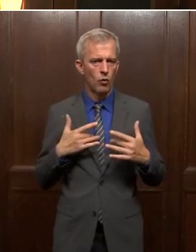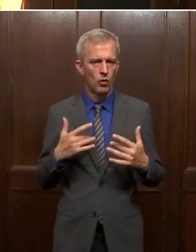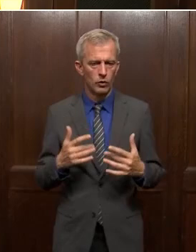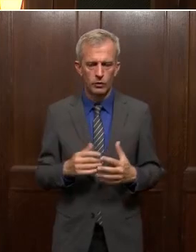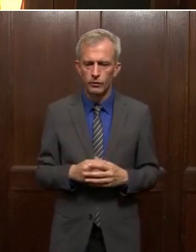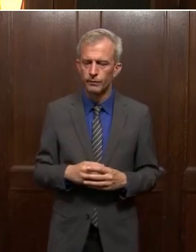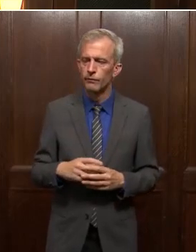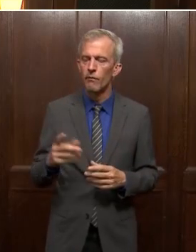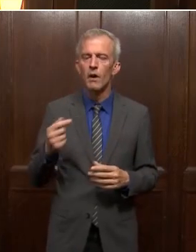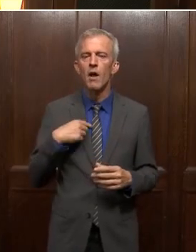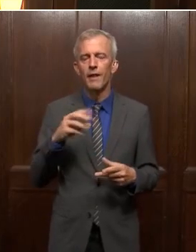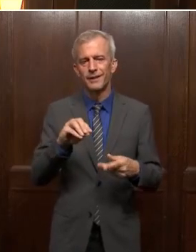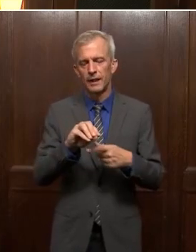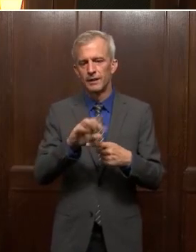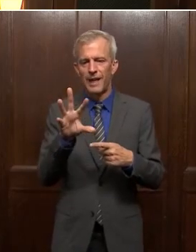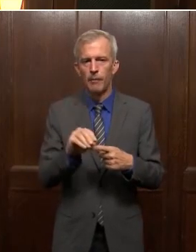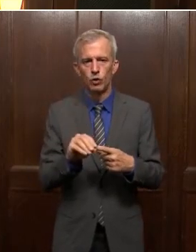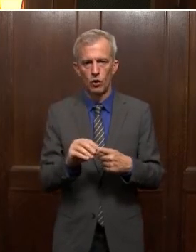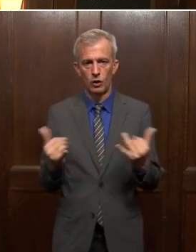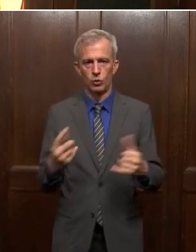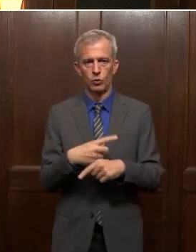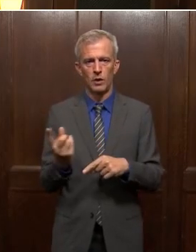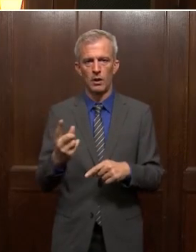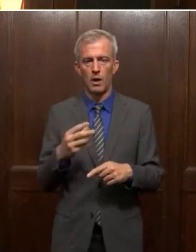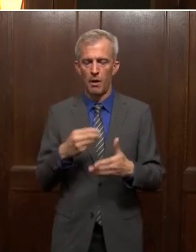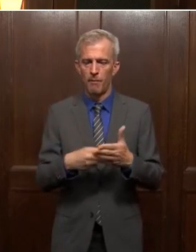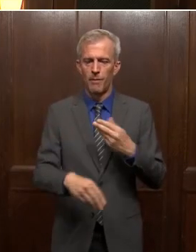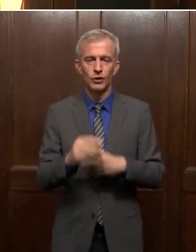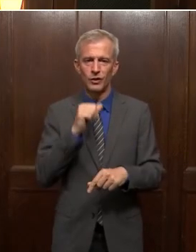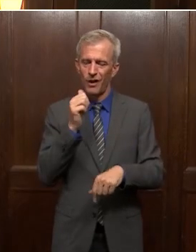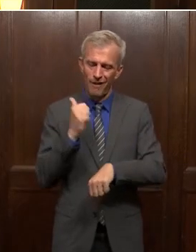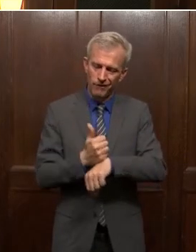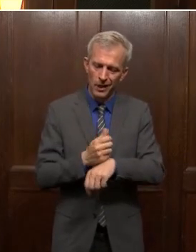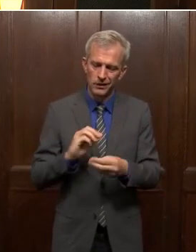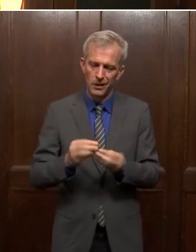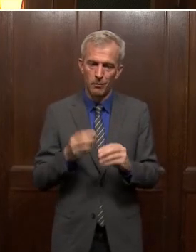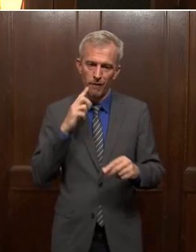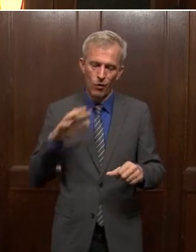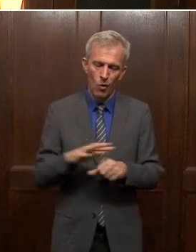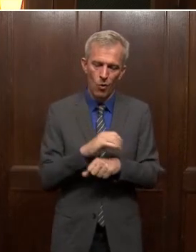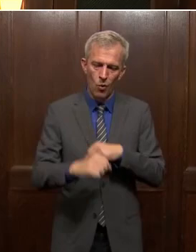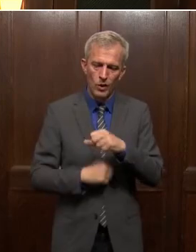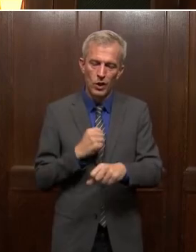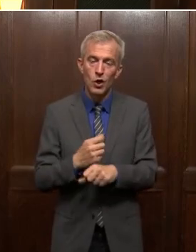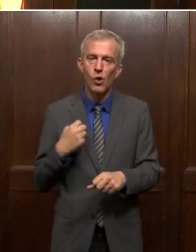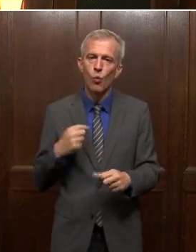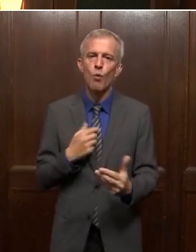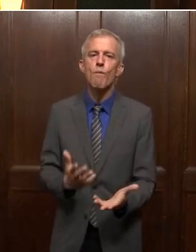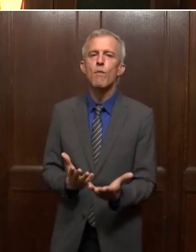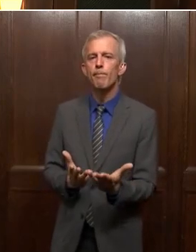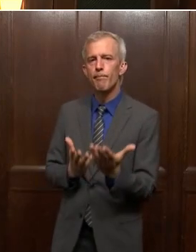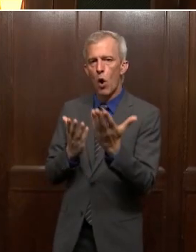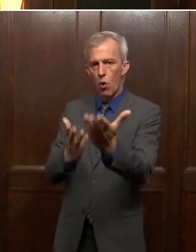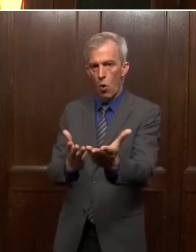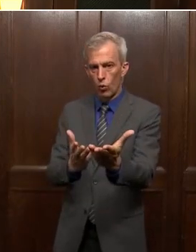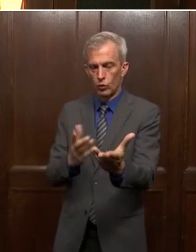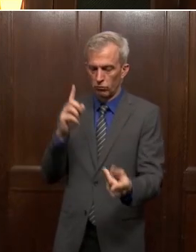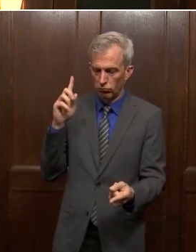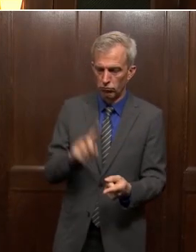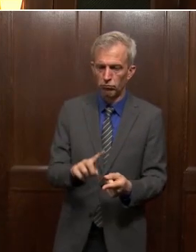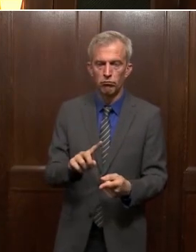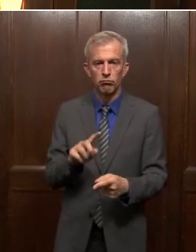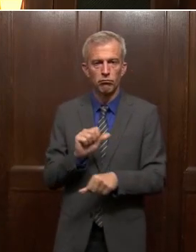today. A budget isn't a fixed number for an entire year. I said that earlier. I say we're proposing furloughs and we're going to need to implement